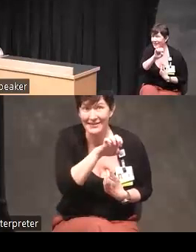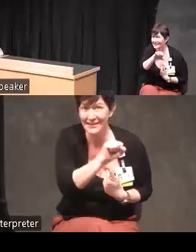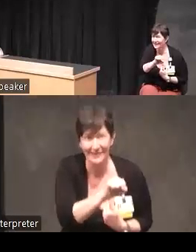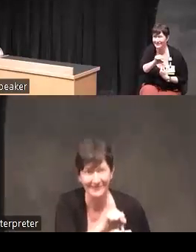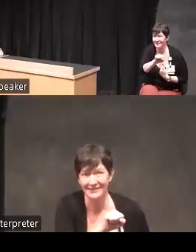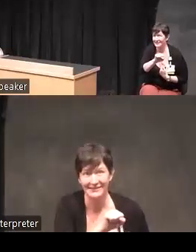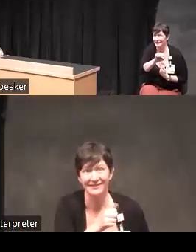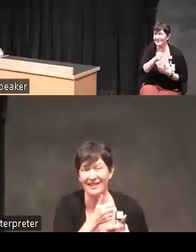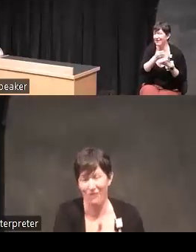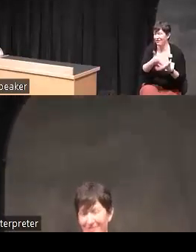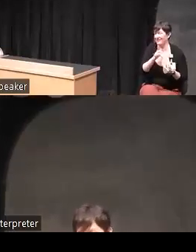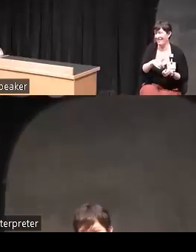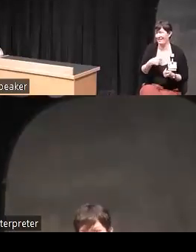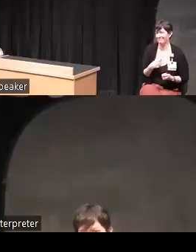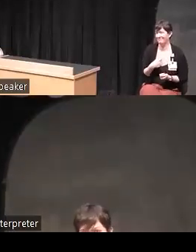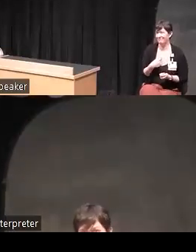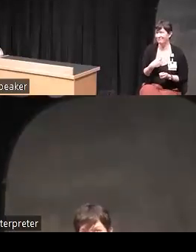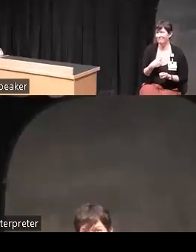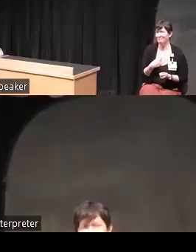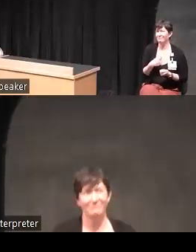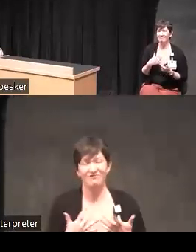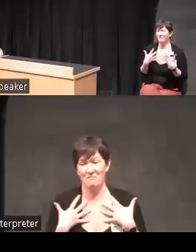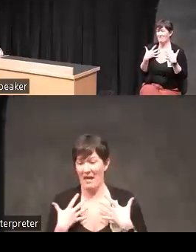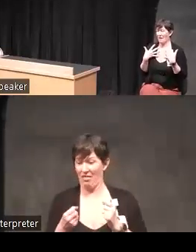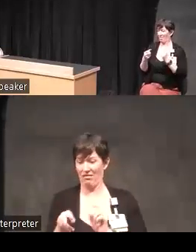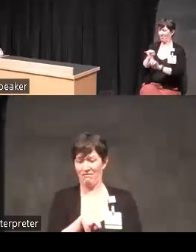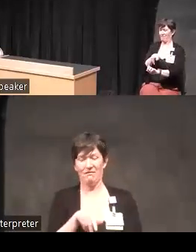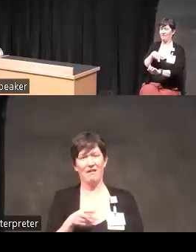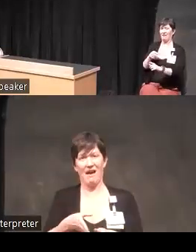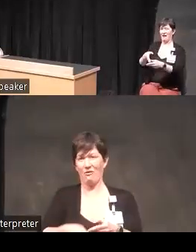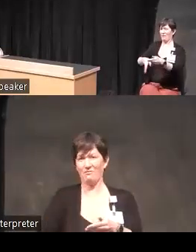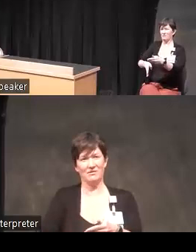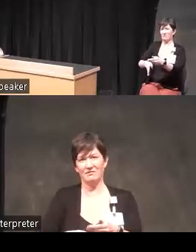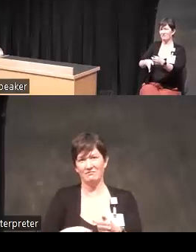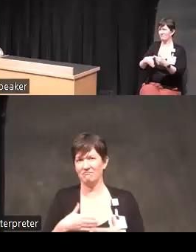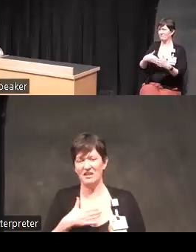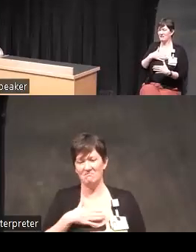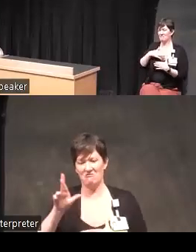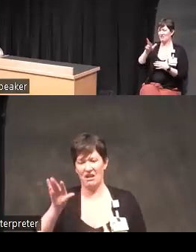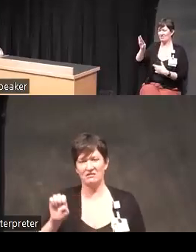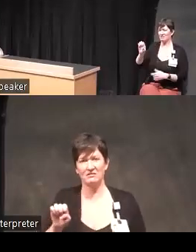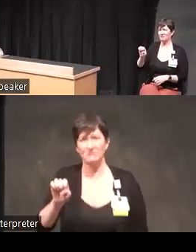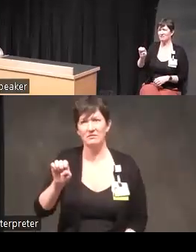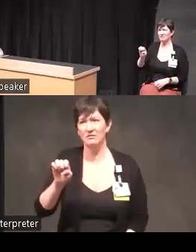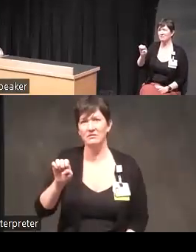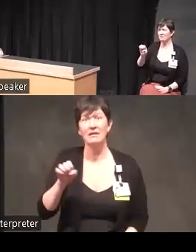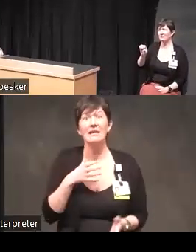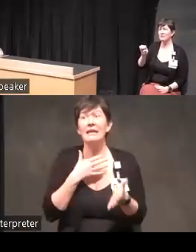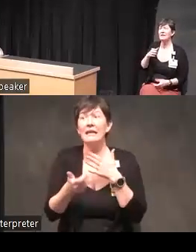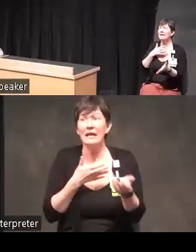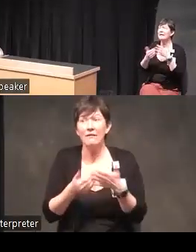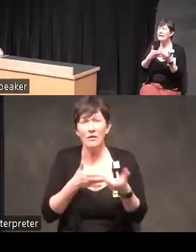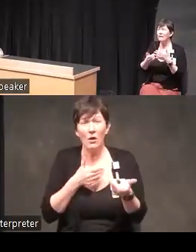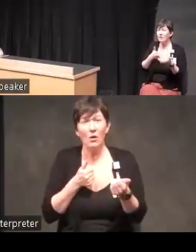me equality from a health outcomes standpoint, right? Even though, and I don't know